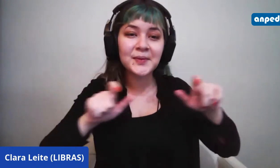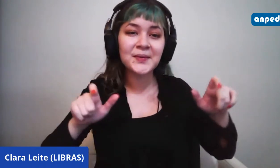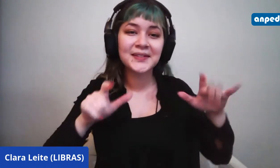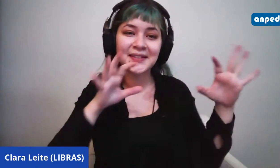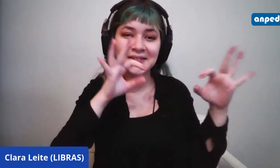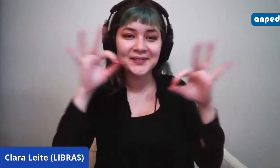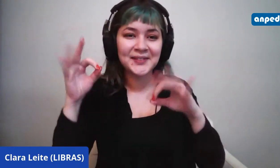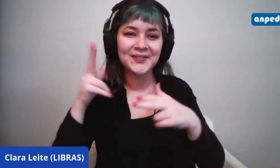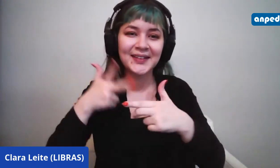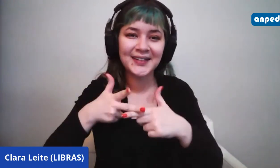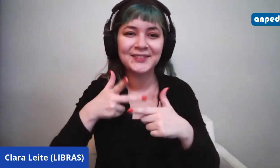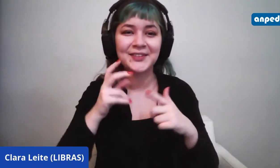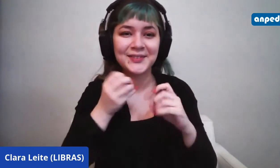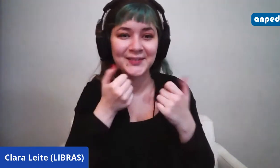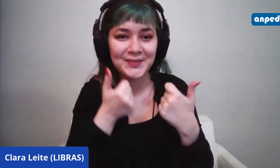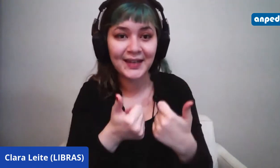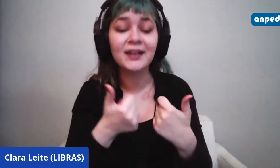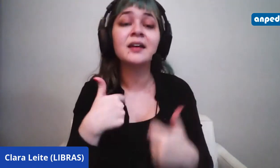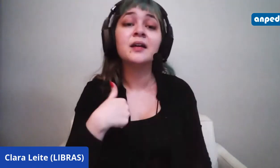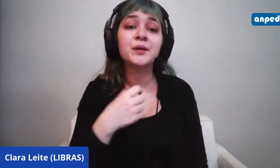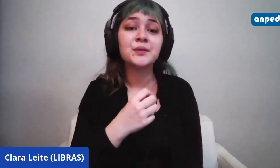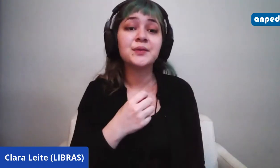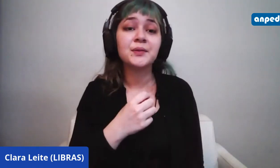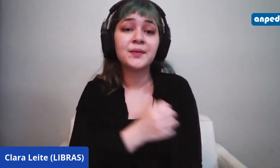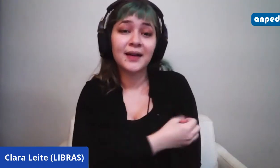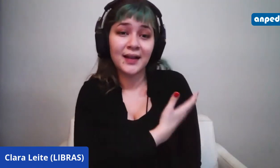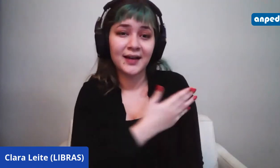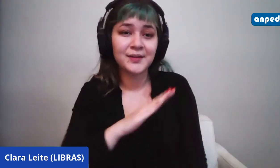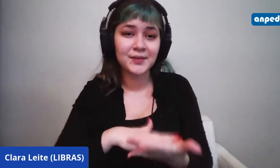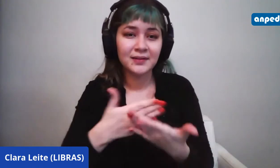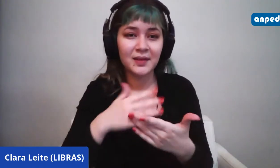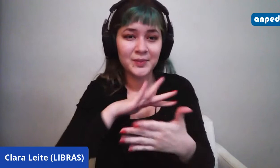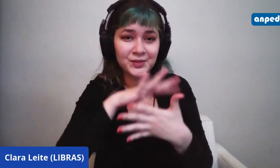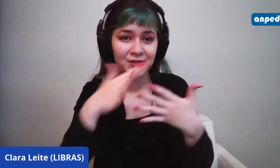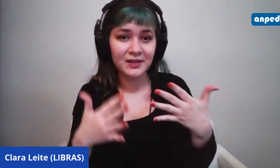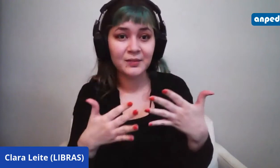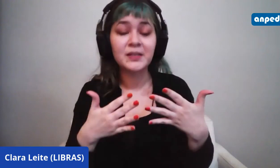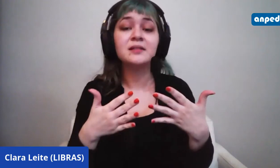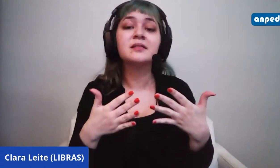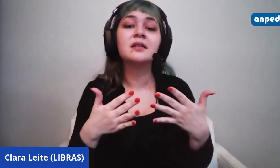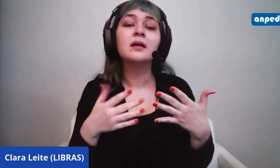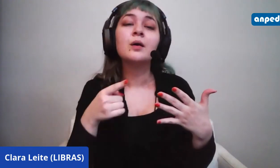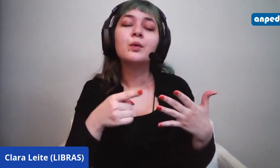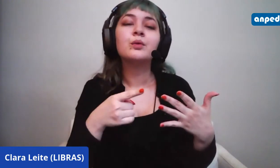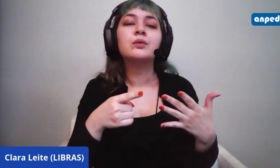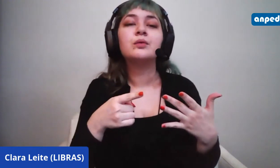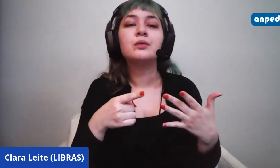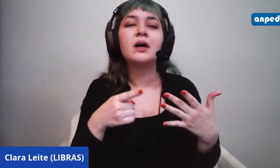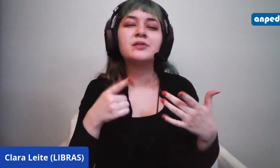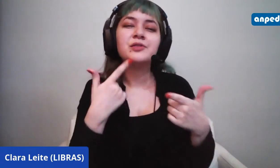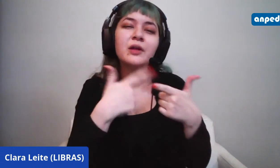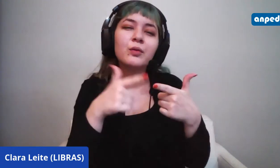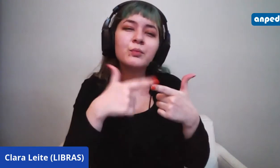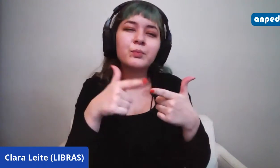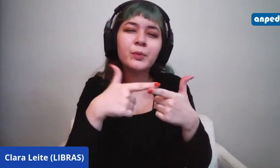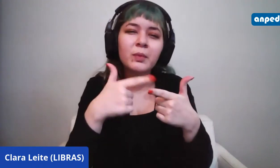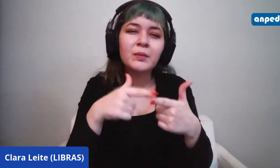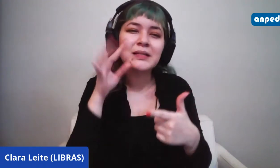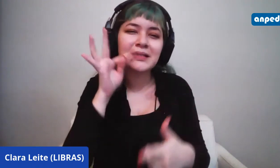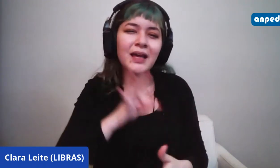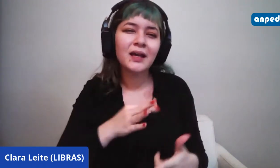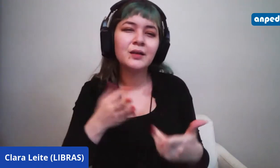Oi, pessoal que está assistindo a live, tudo bem? Eu sou a Clara, sou intérprete de Libras. A gente está